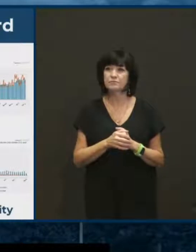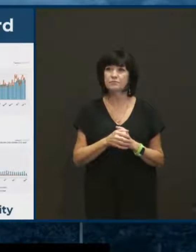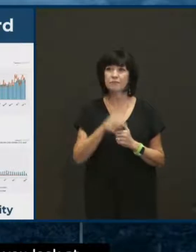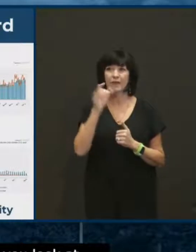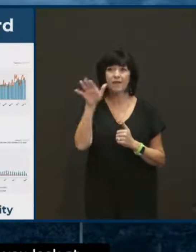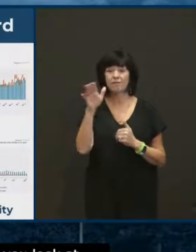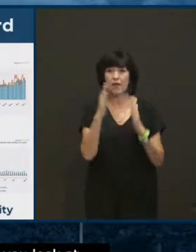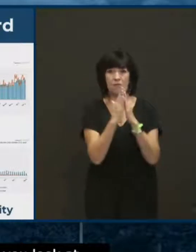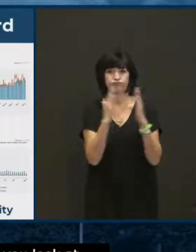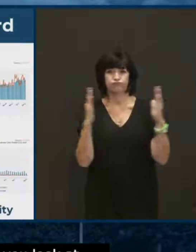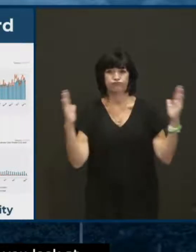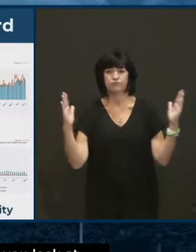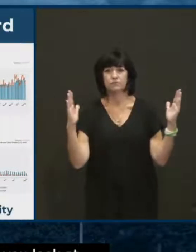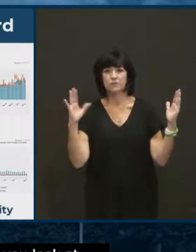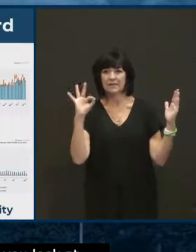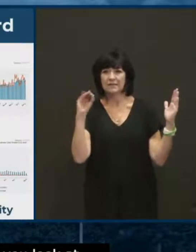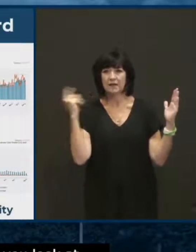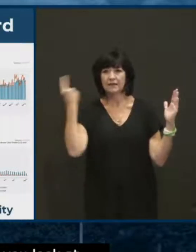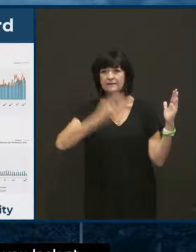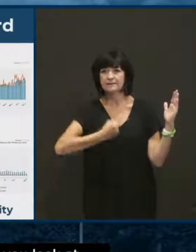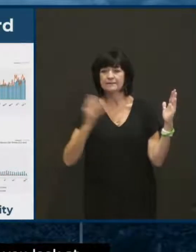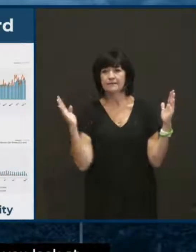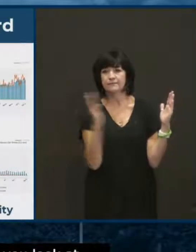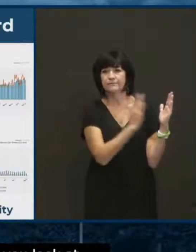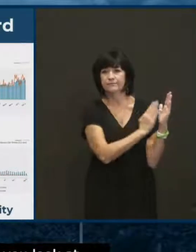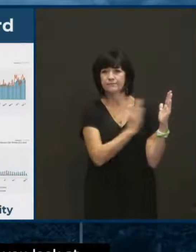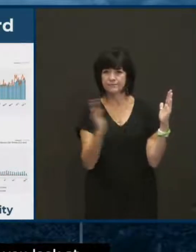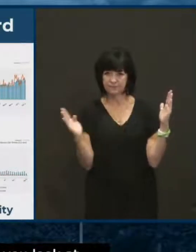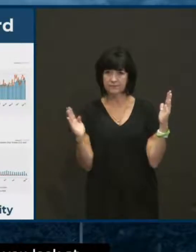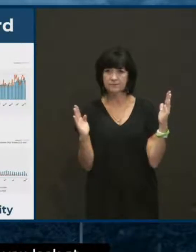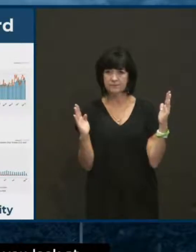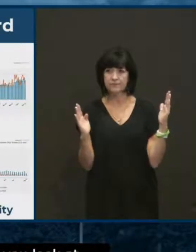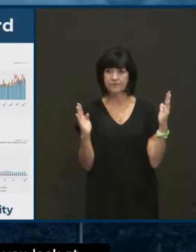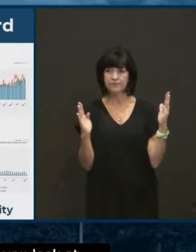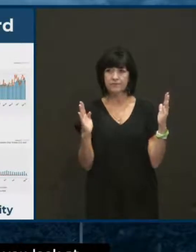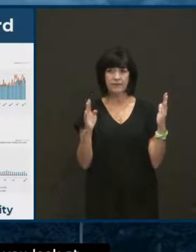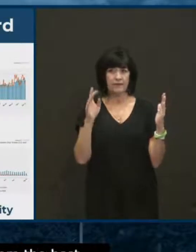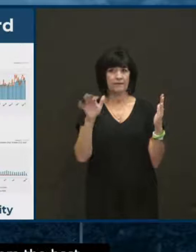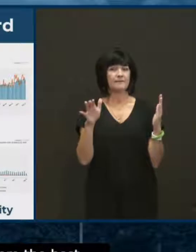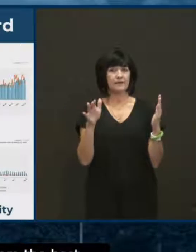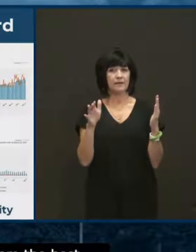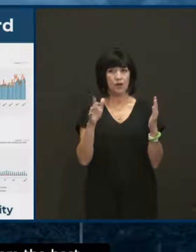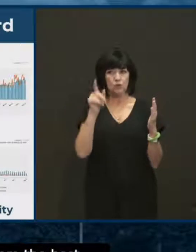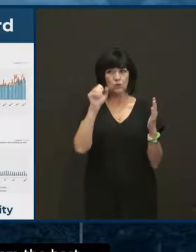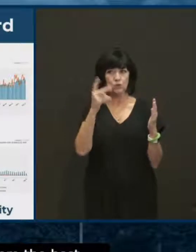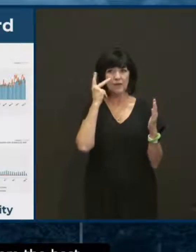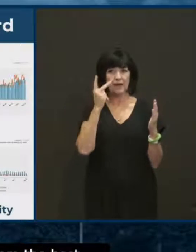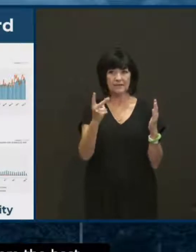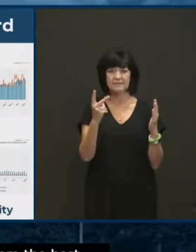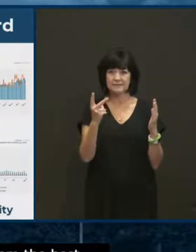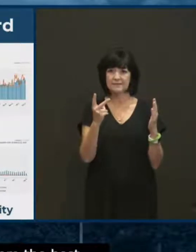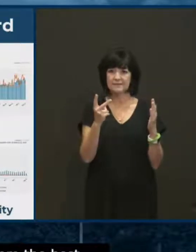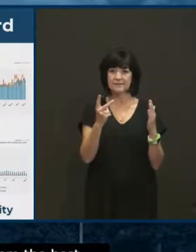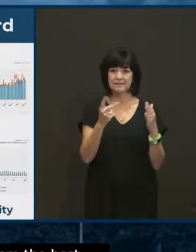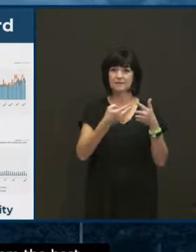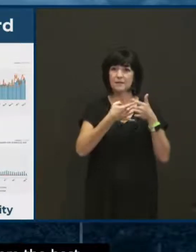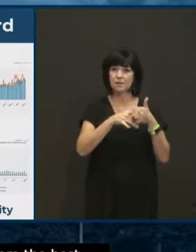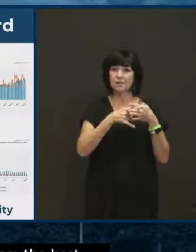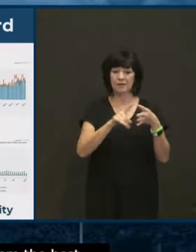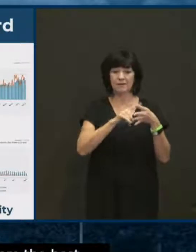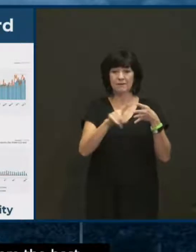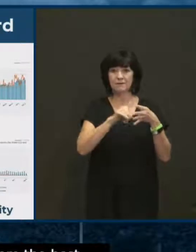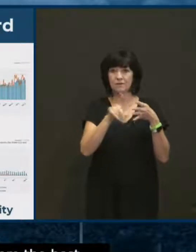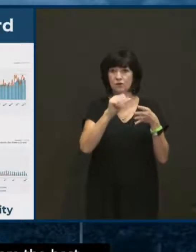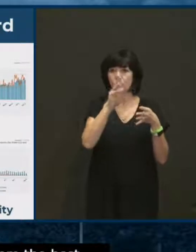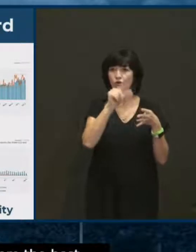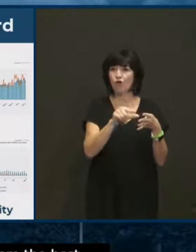kind of hit the bottom, the best place where we were in kind of the early August period of time, and then things